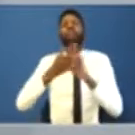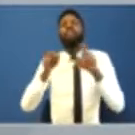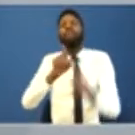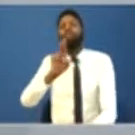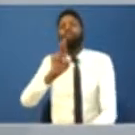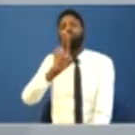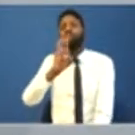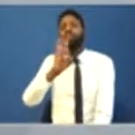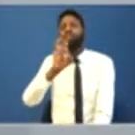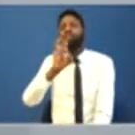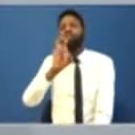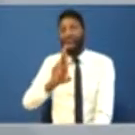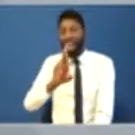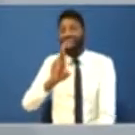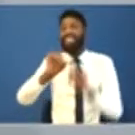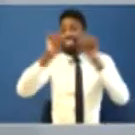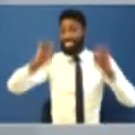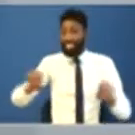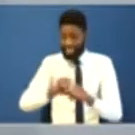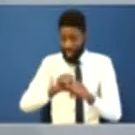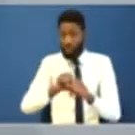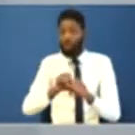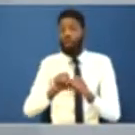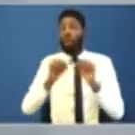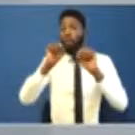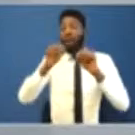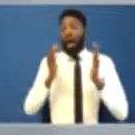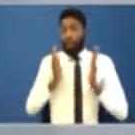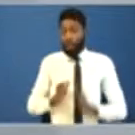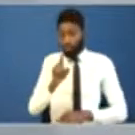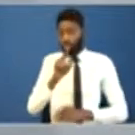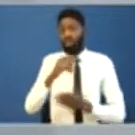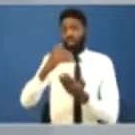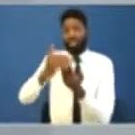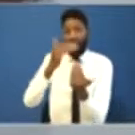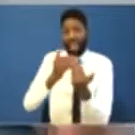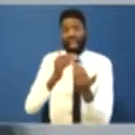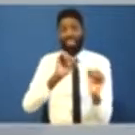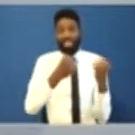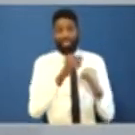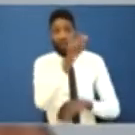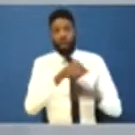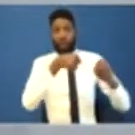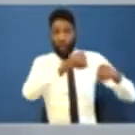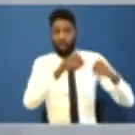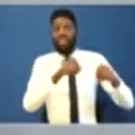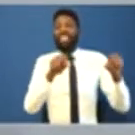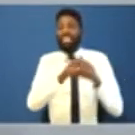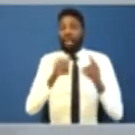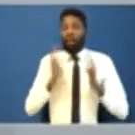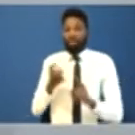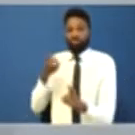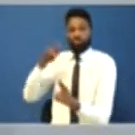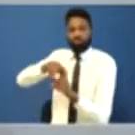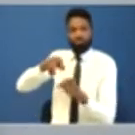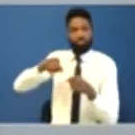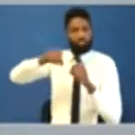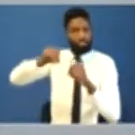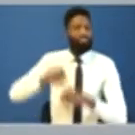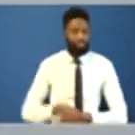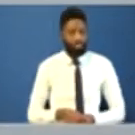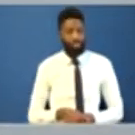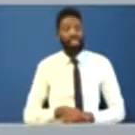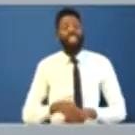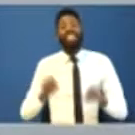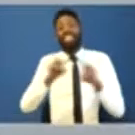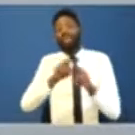kind of an app so that the person it cutters for the safety of the border border and the rider that they're carrying the other thing is